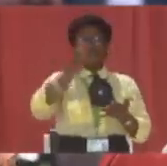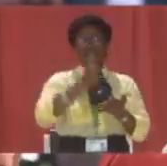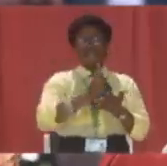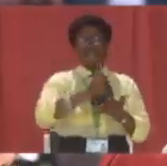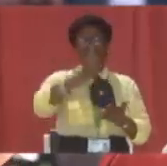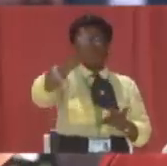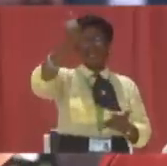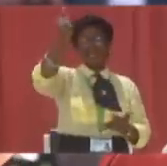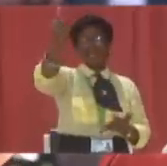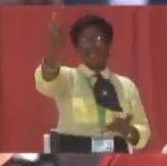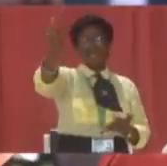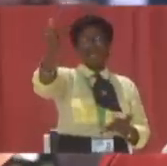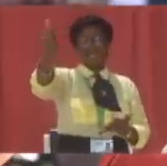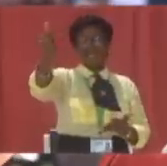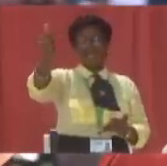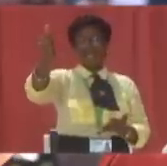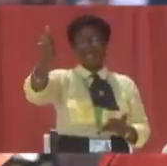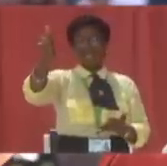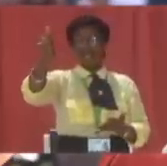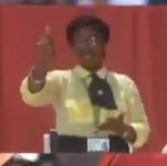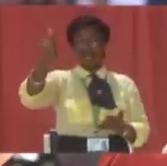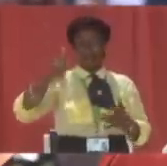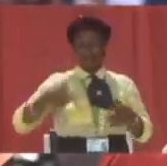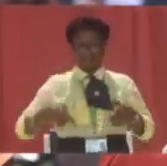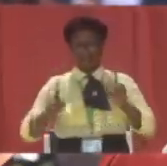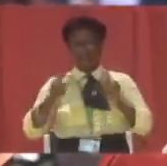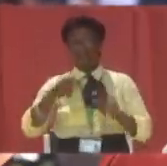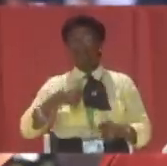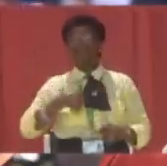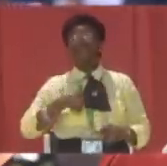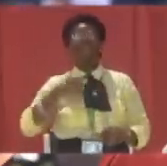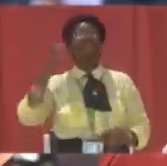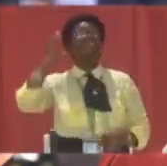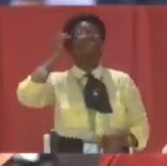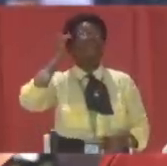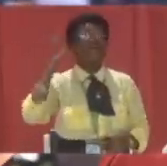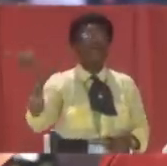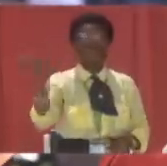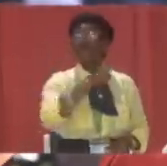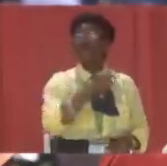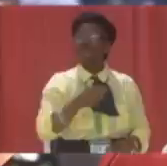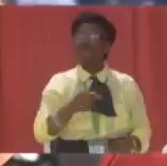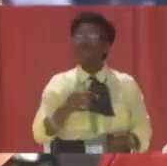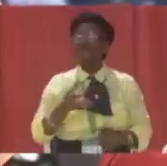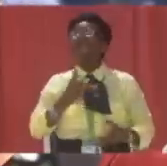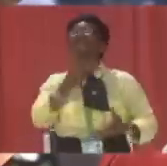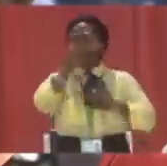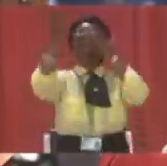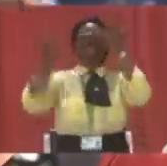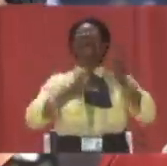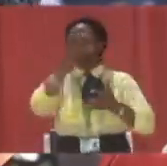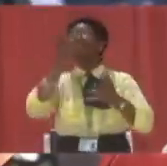Amen. Let me hear you shout your biggest hallelujah so far.